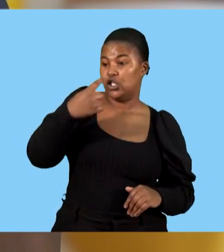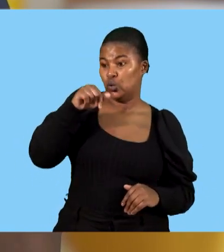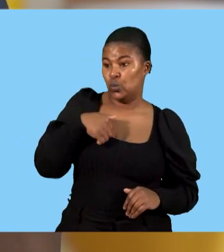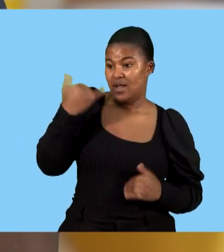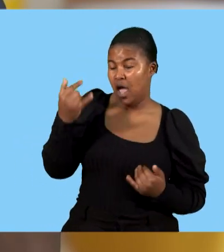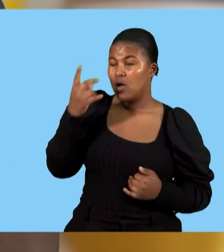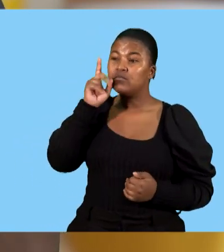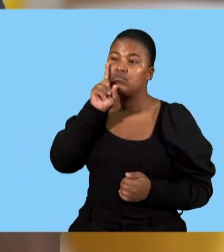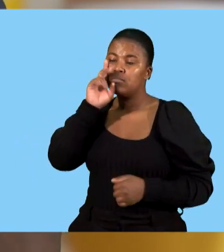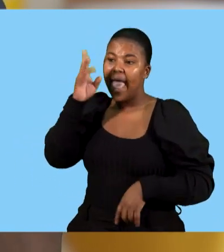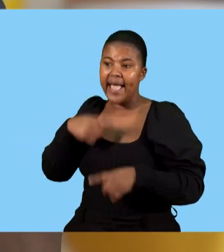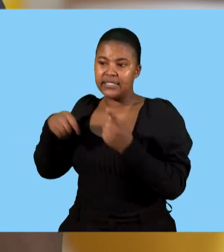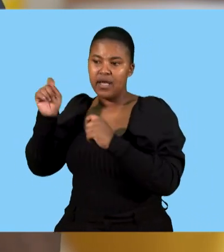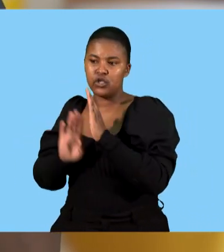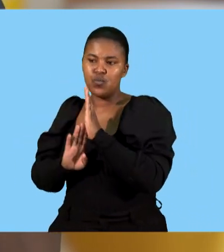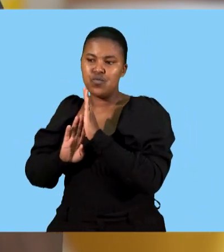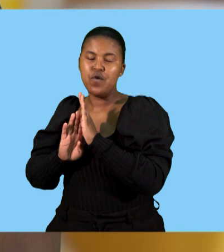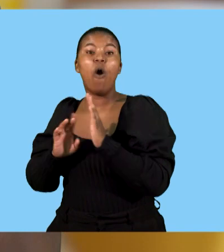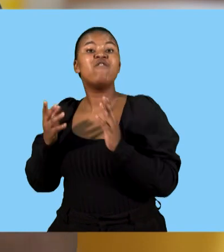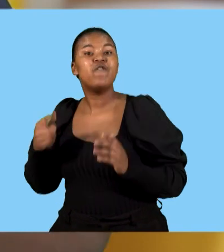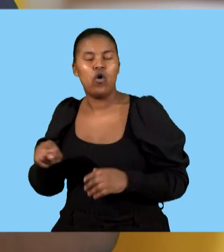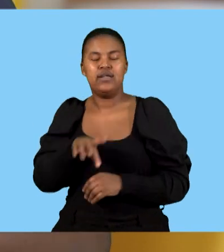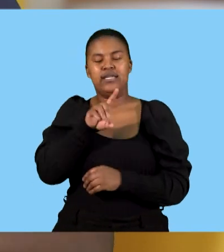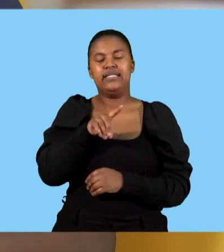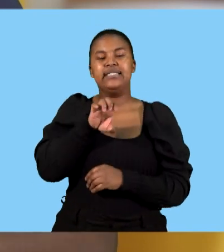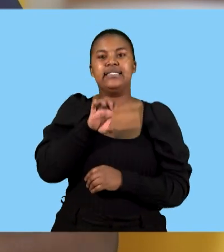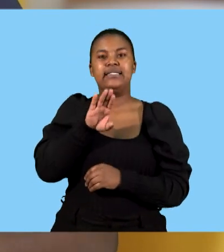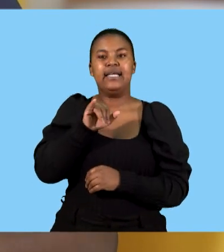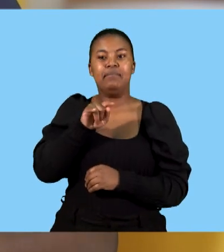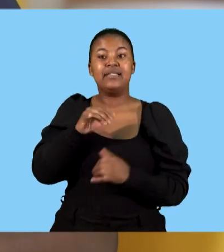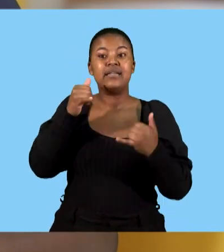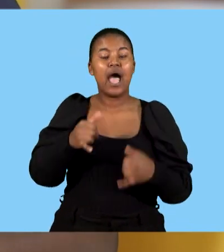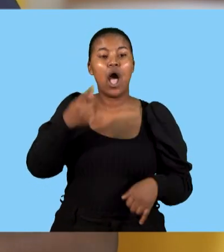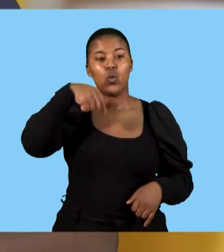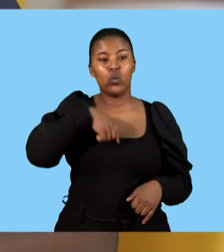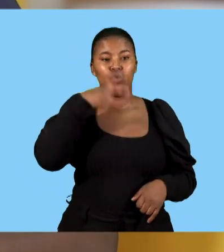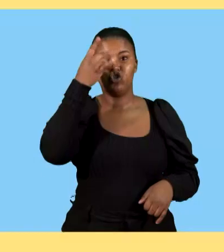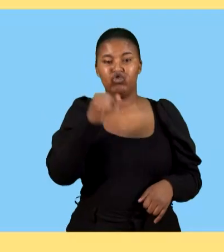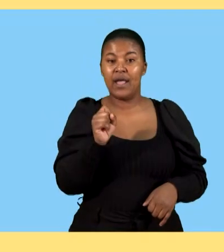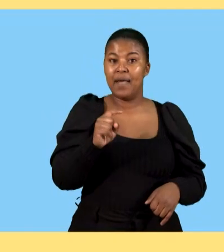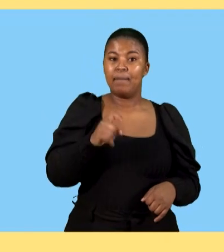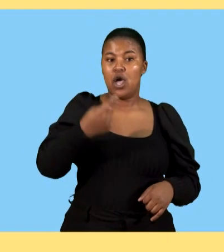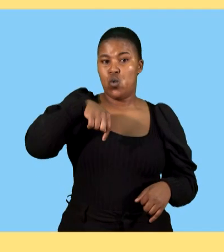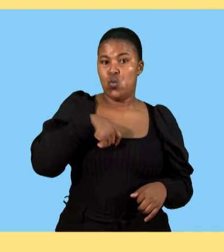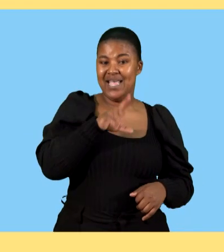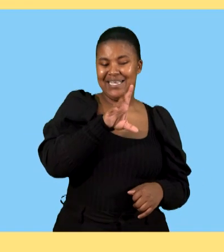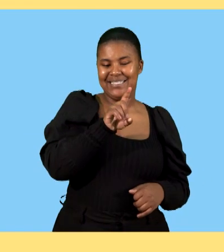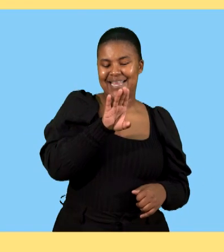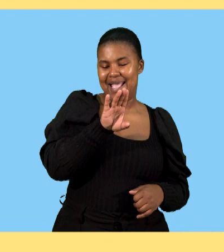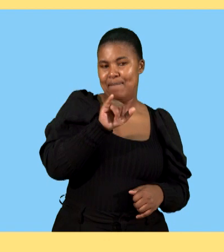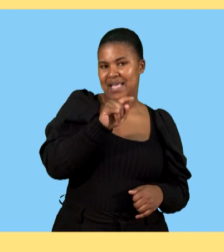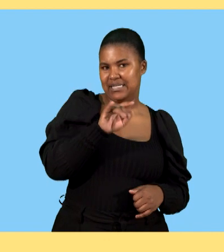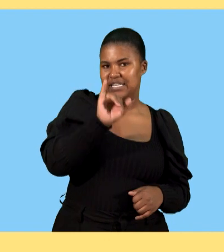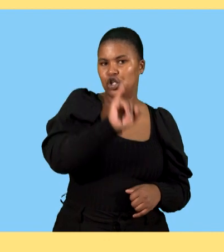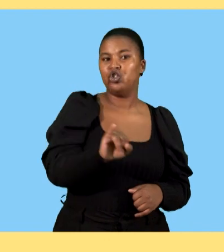it increases on the debit side. So when we come here, we'll debit our insurance, and it